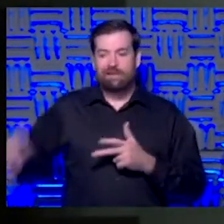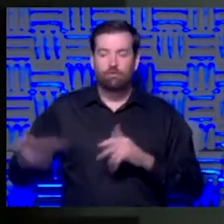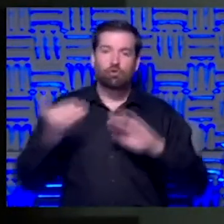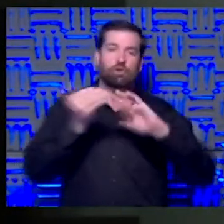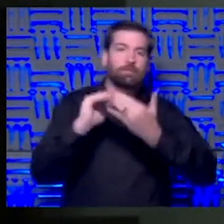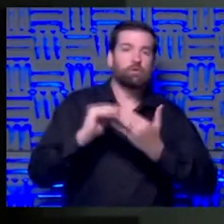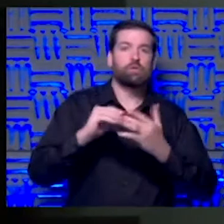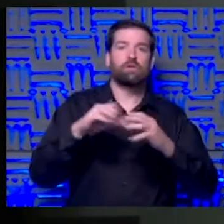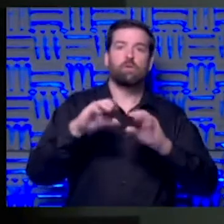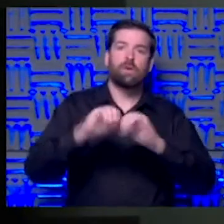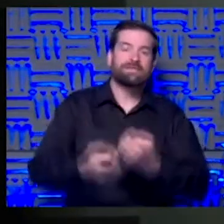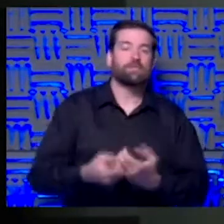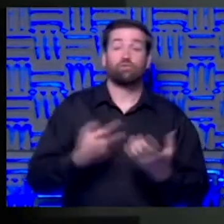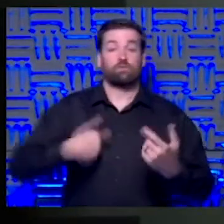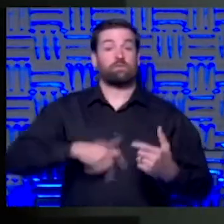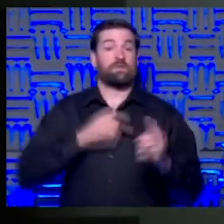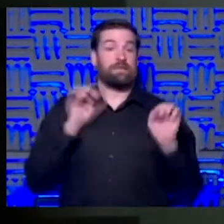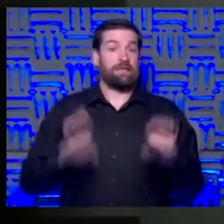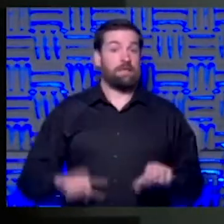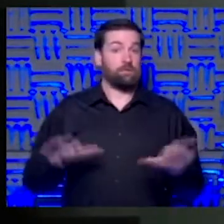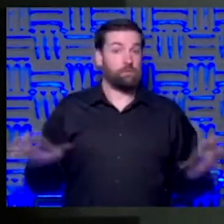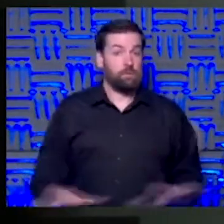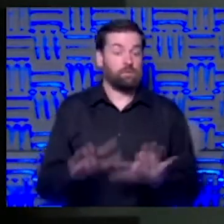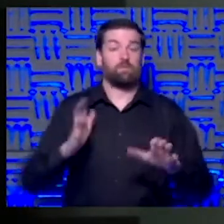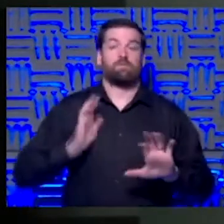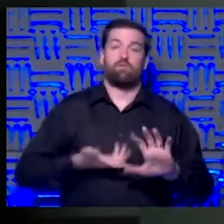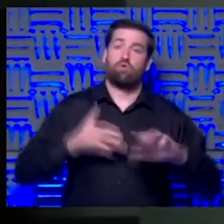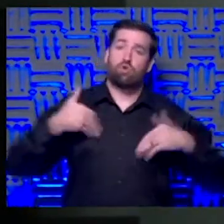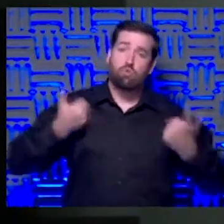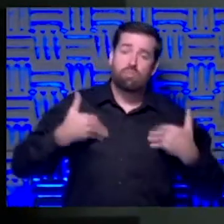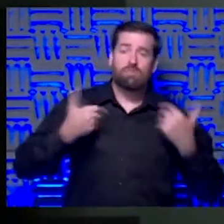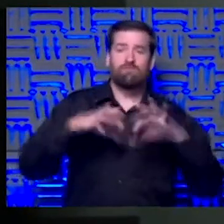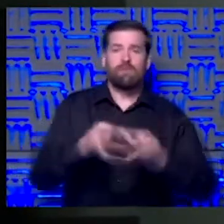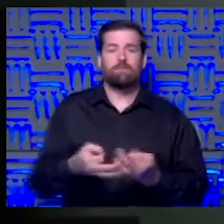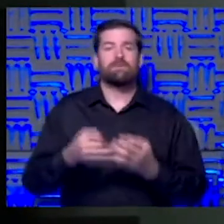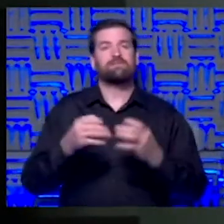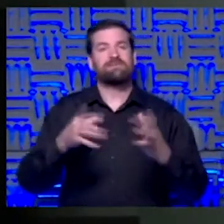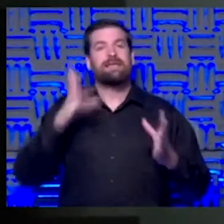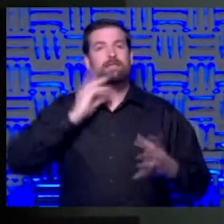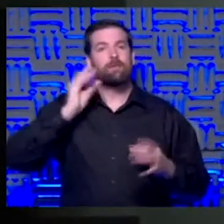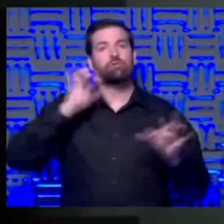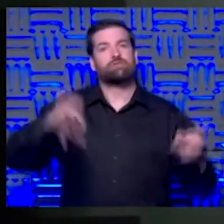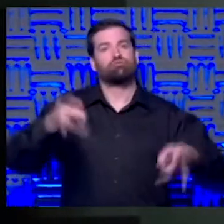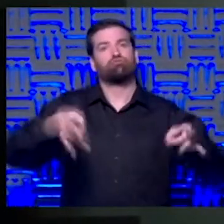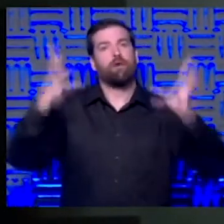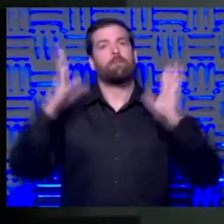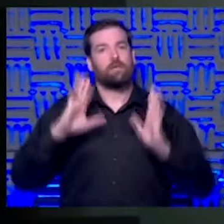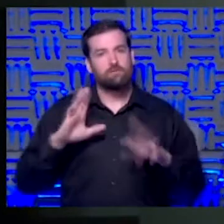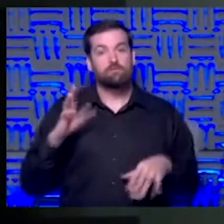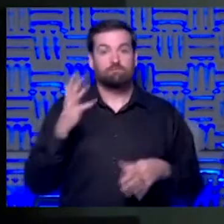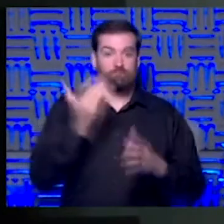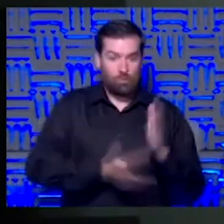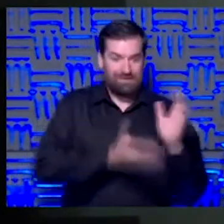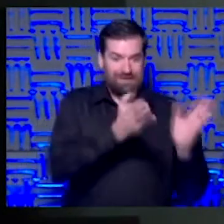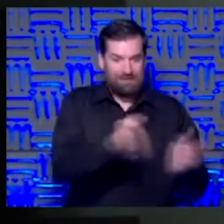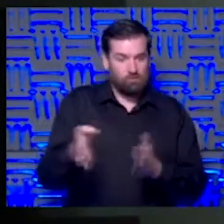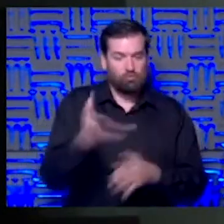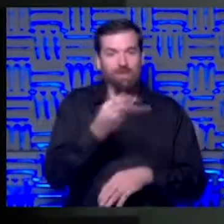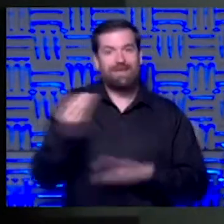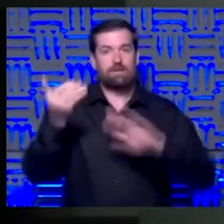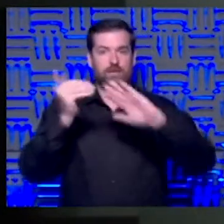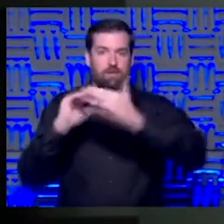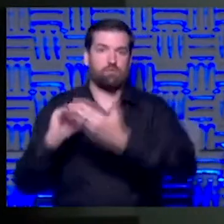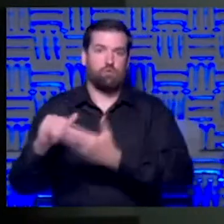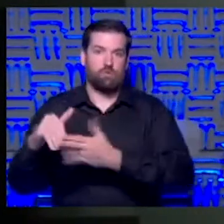resident, what we can do. What we know is our youth and families in our community, we're experiencing trauma, both at the individual and the community level. We have young